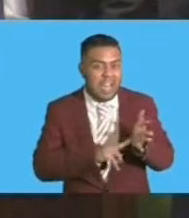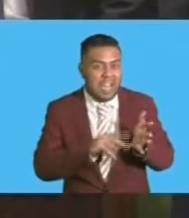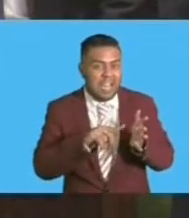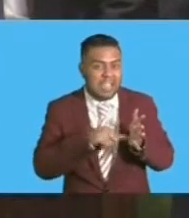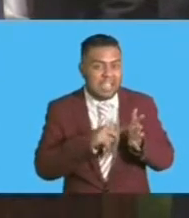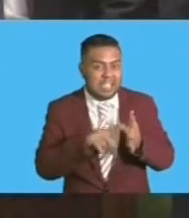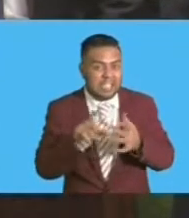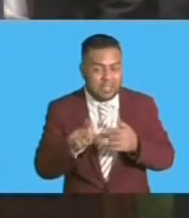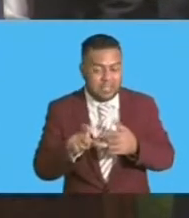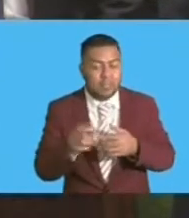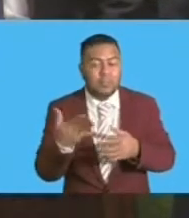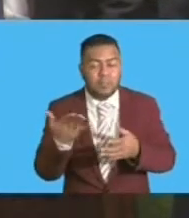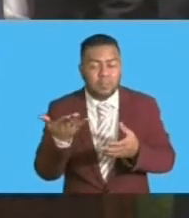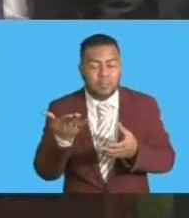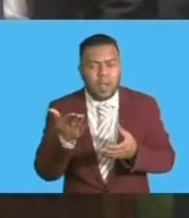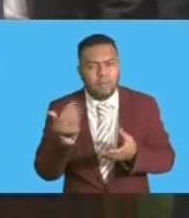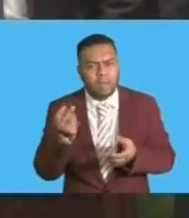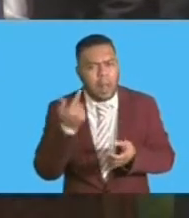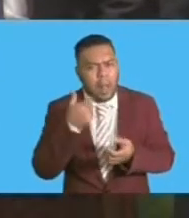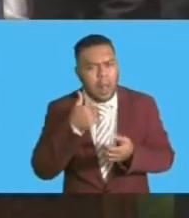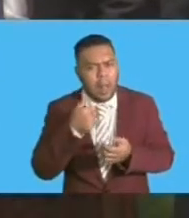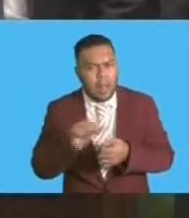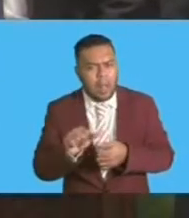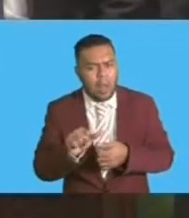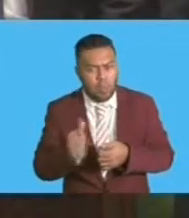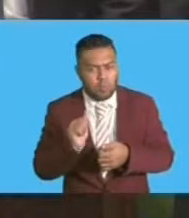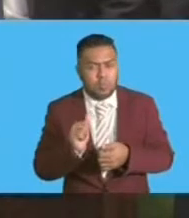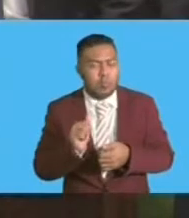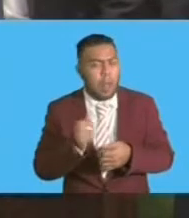It allows farmers to select, stock up or develop new